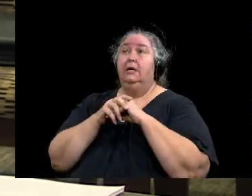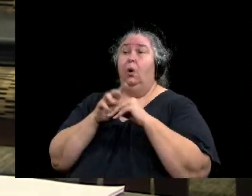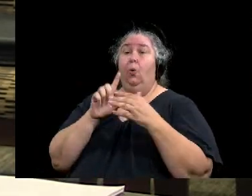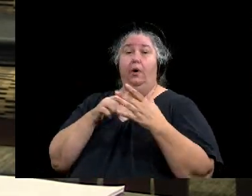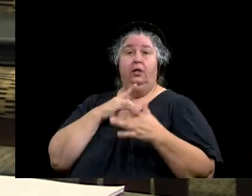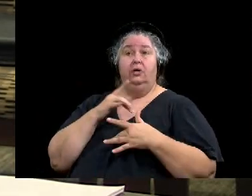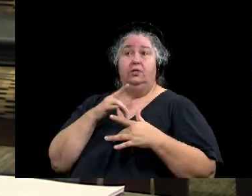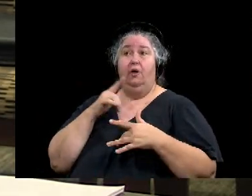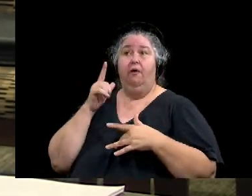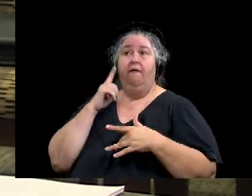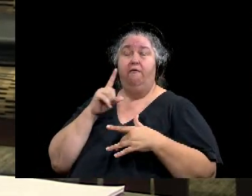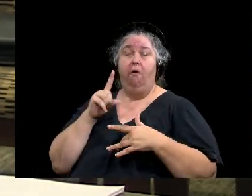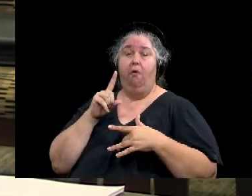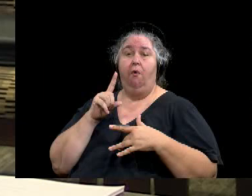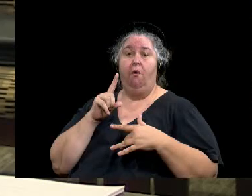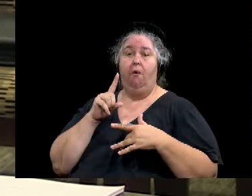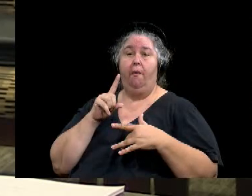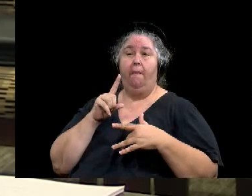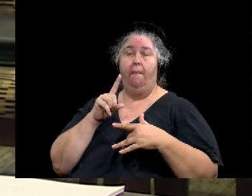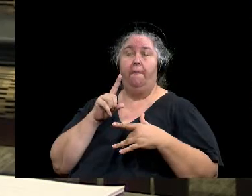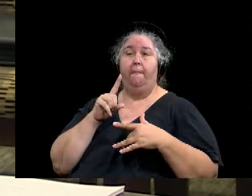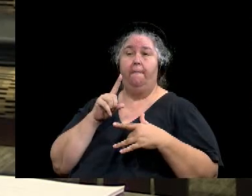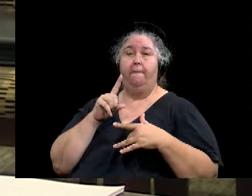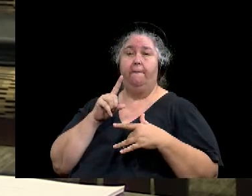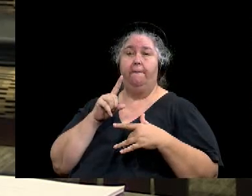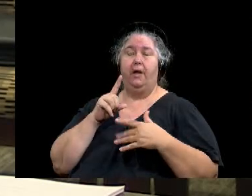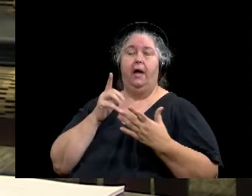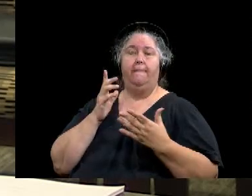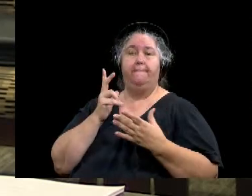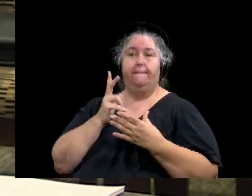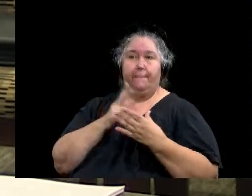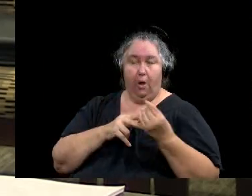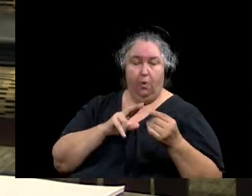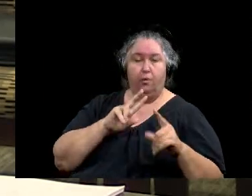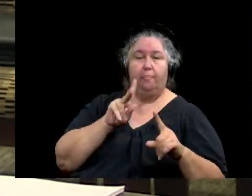of both physical space and personnel at the hospitals?